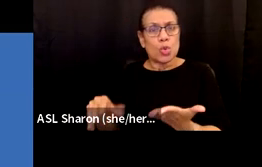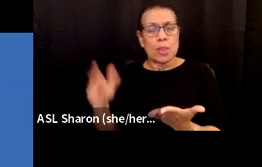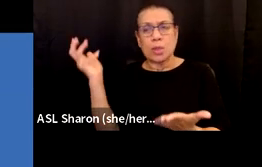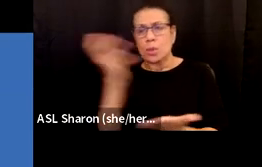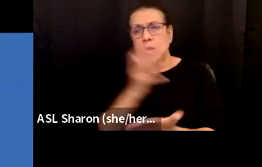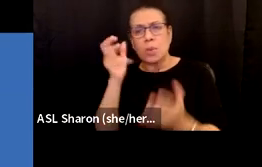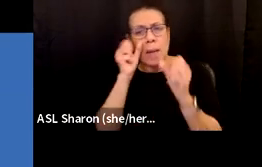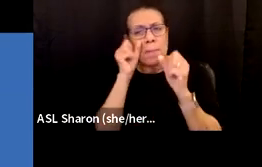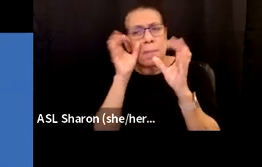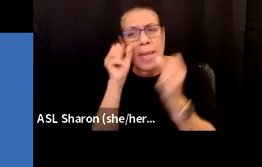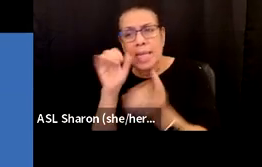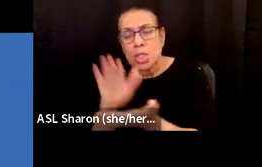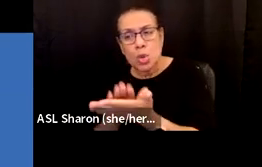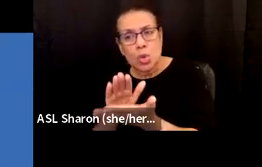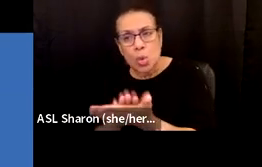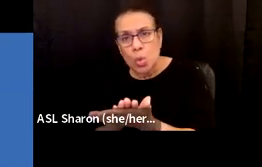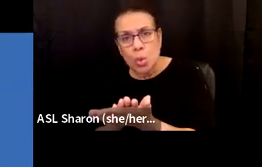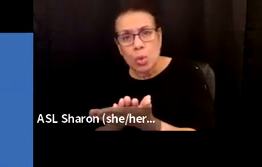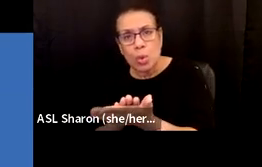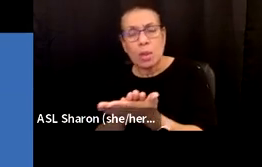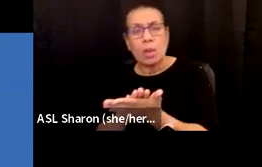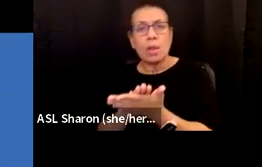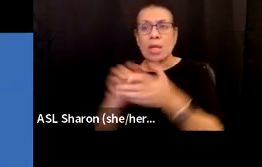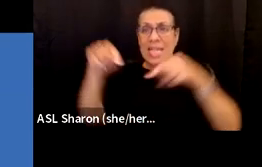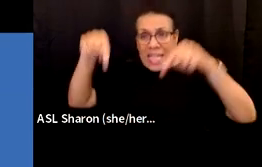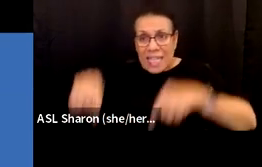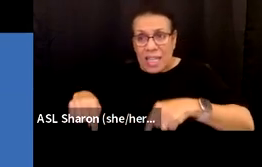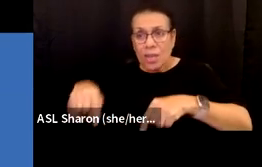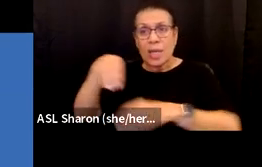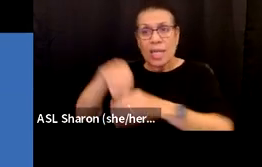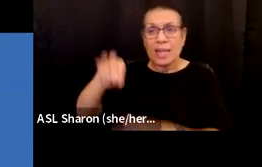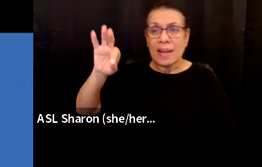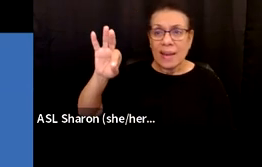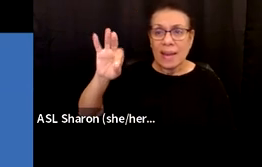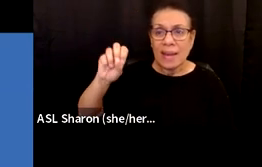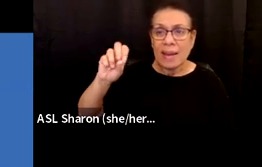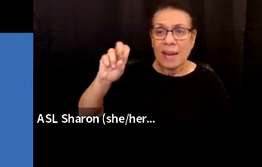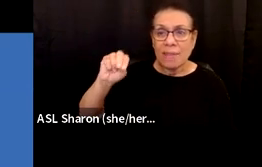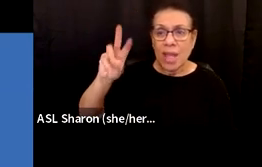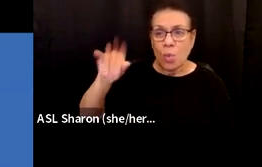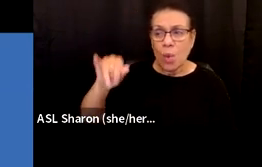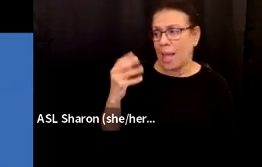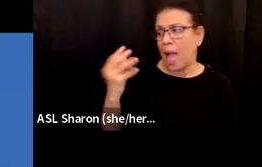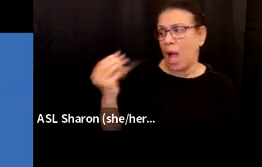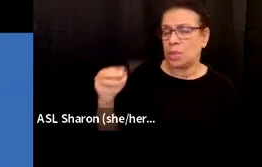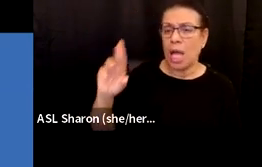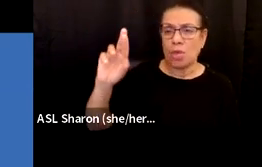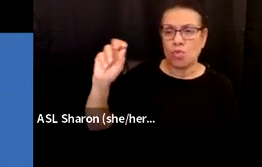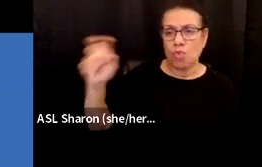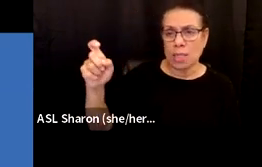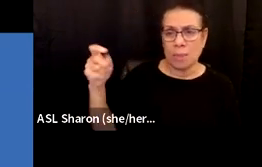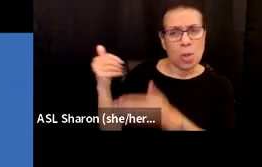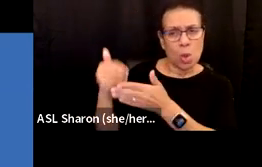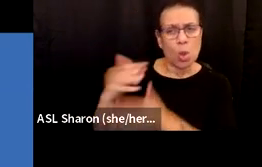amazing school um doing amazing things right here in fenway just outside roxbury not too far from my home